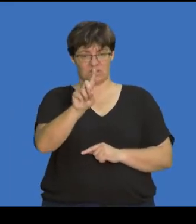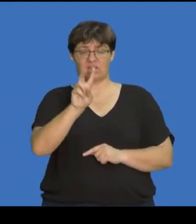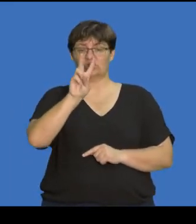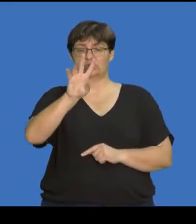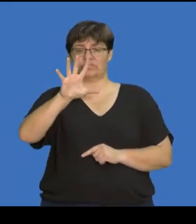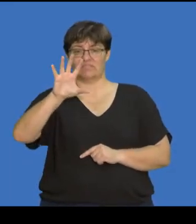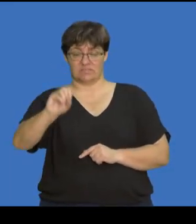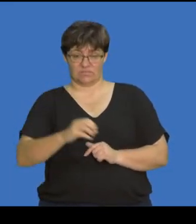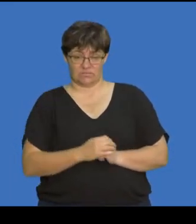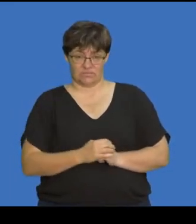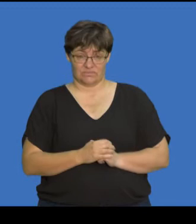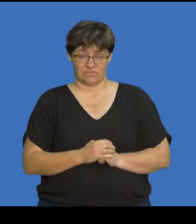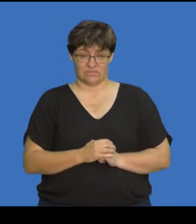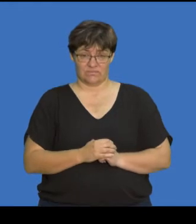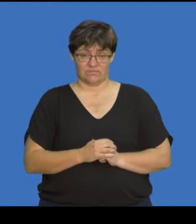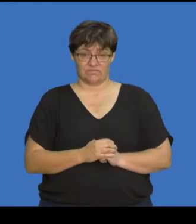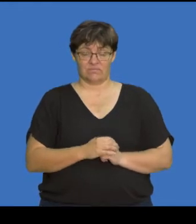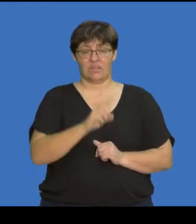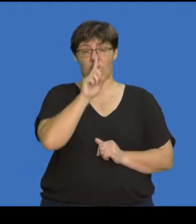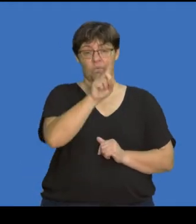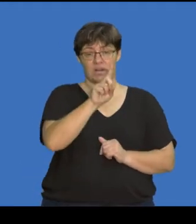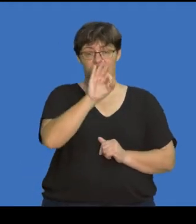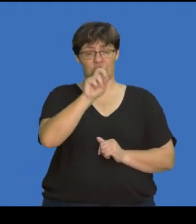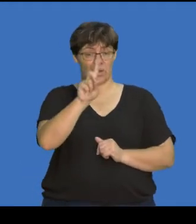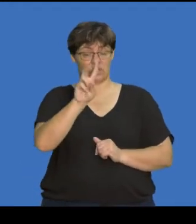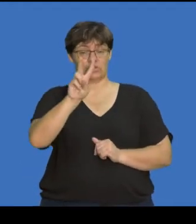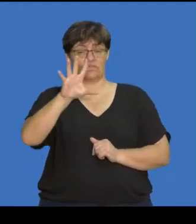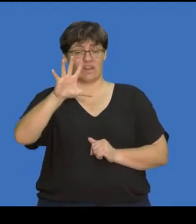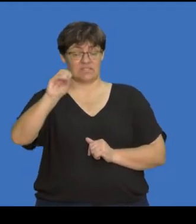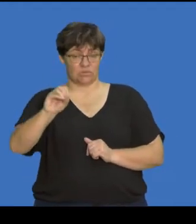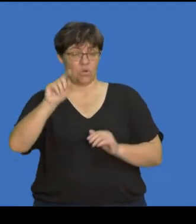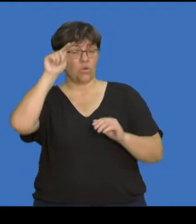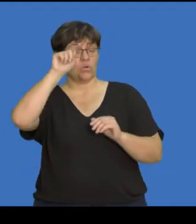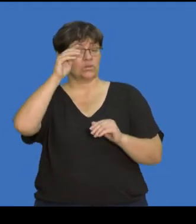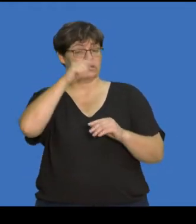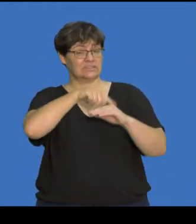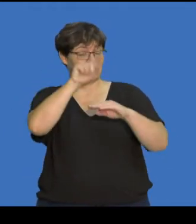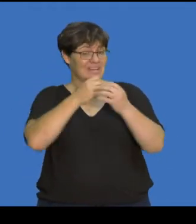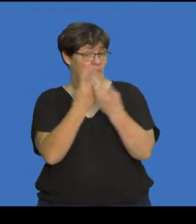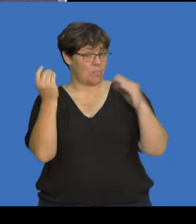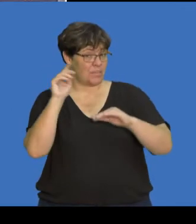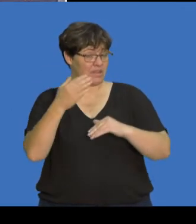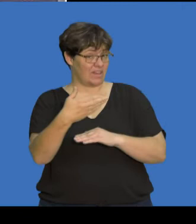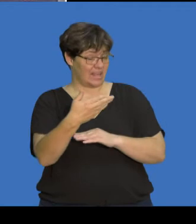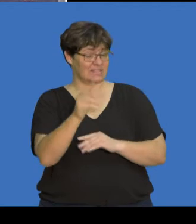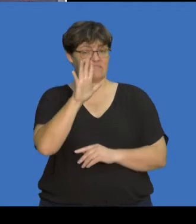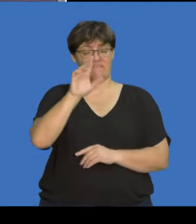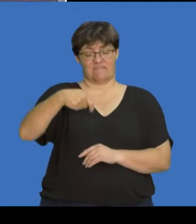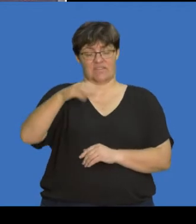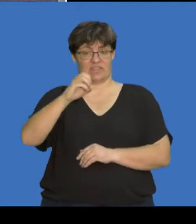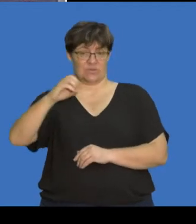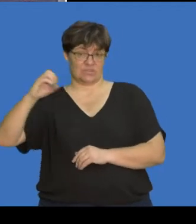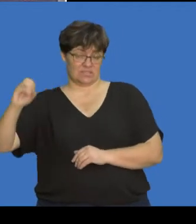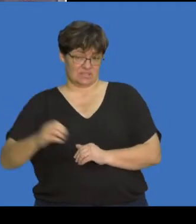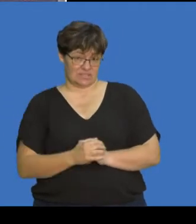131,250, right? 131,250 divided by the number of flags. Let's do that. So here